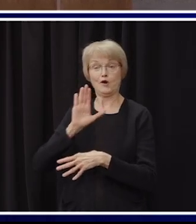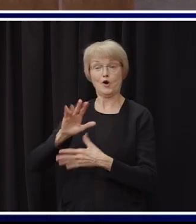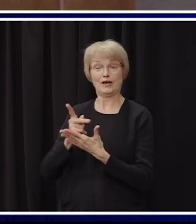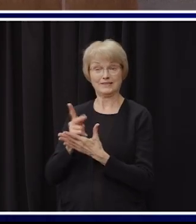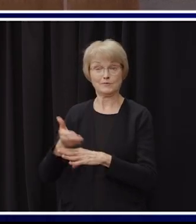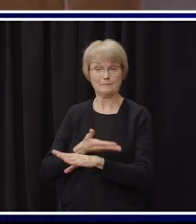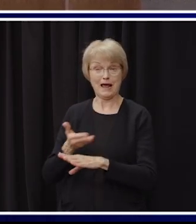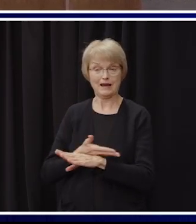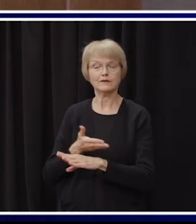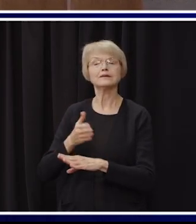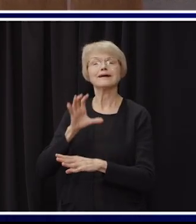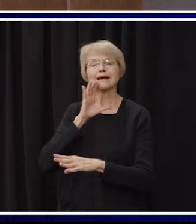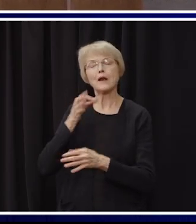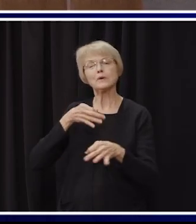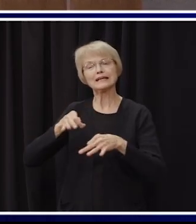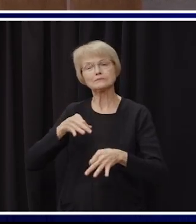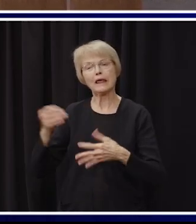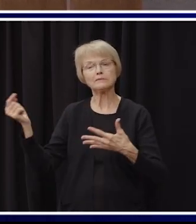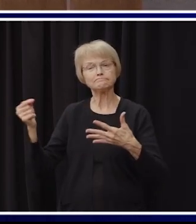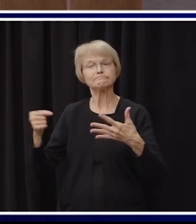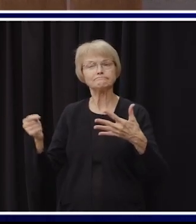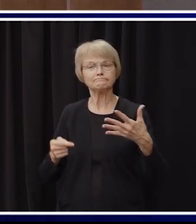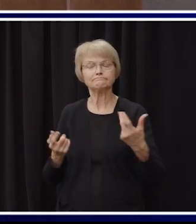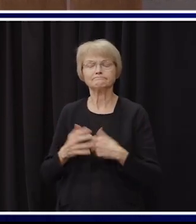and she's going to explain several of the features.